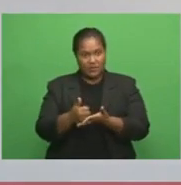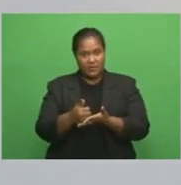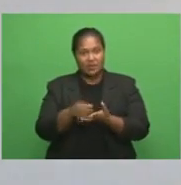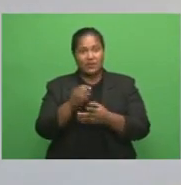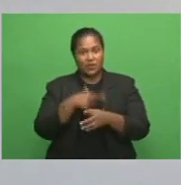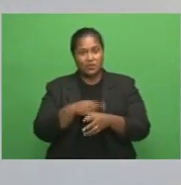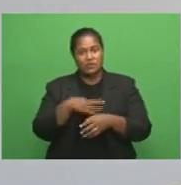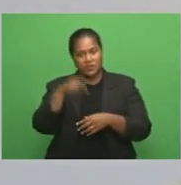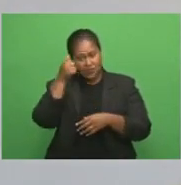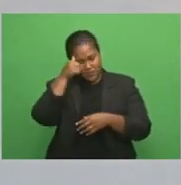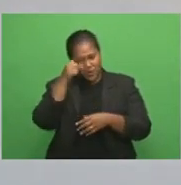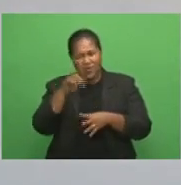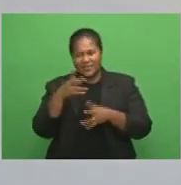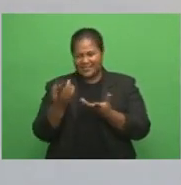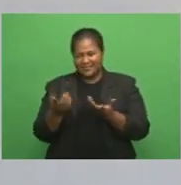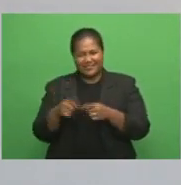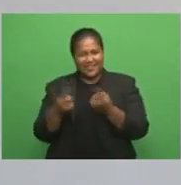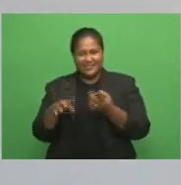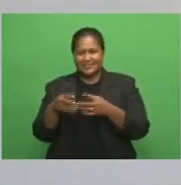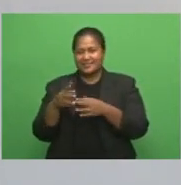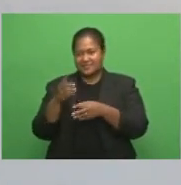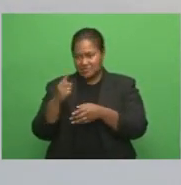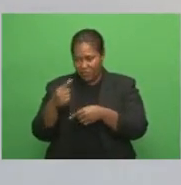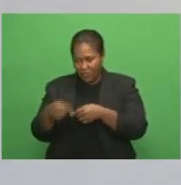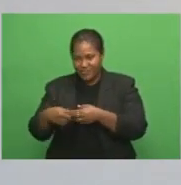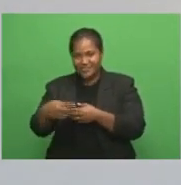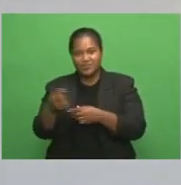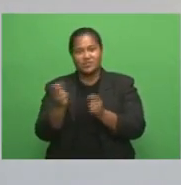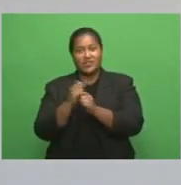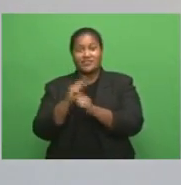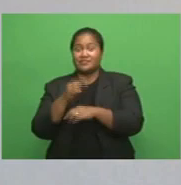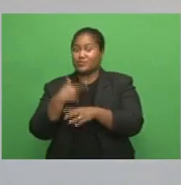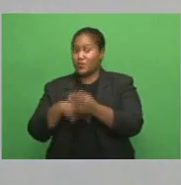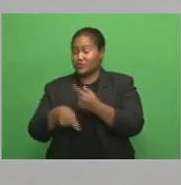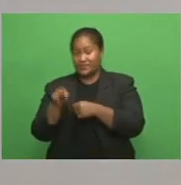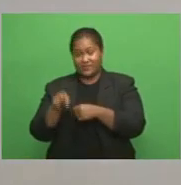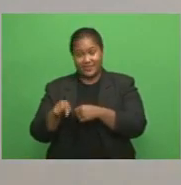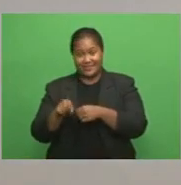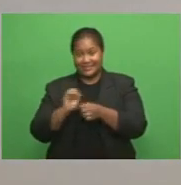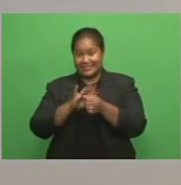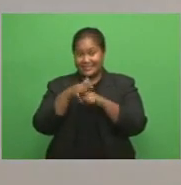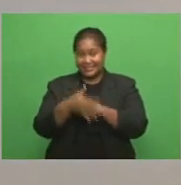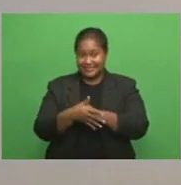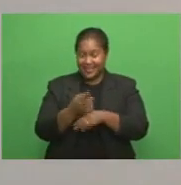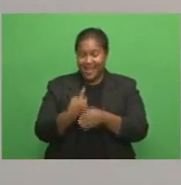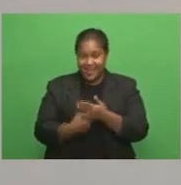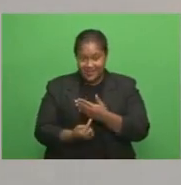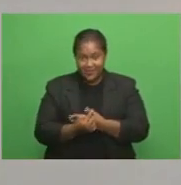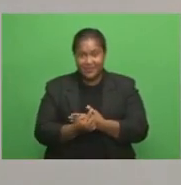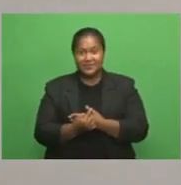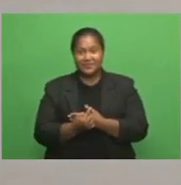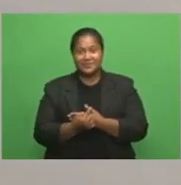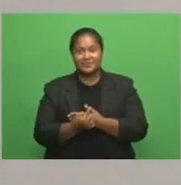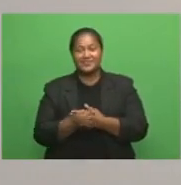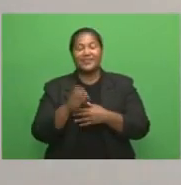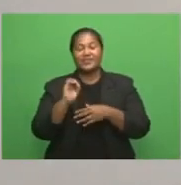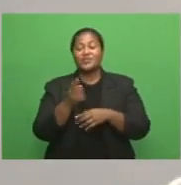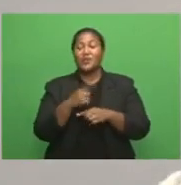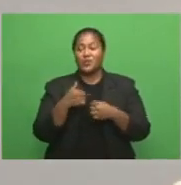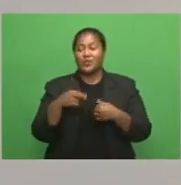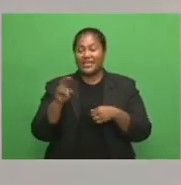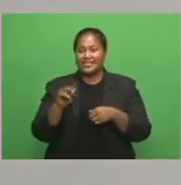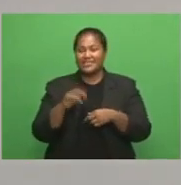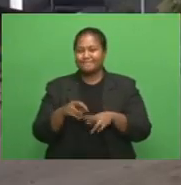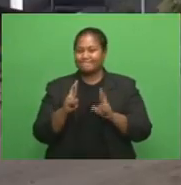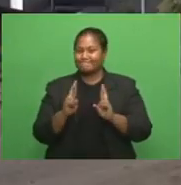impact will keep changing, will keep evolving, because this crisis is sadly far from over, and so we need to keep the finger